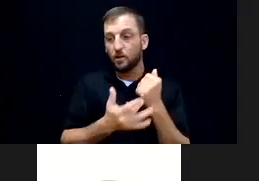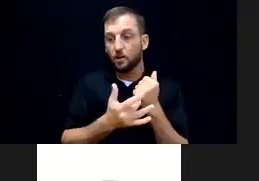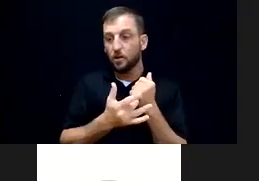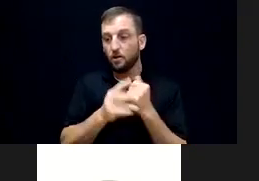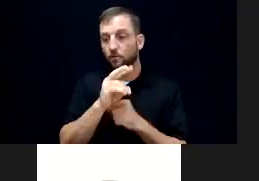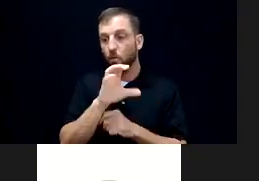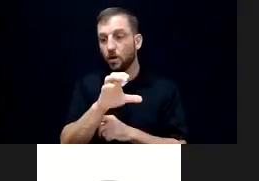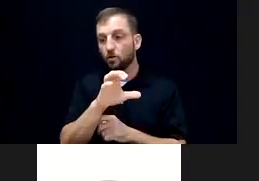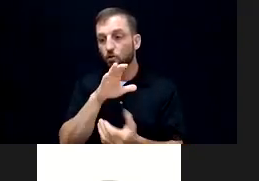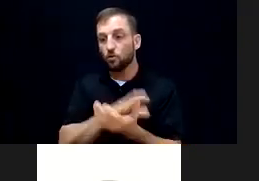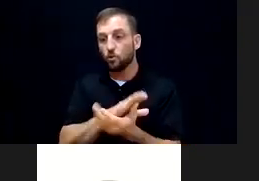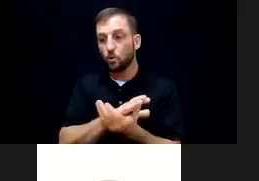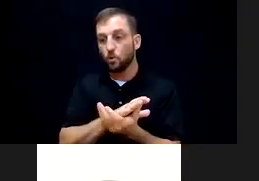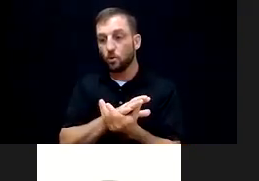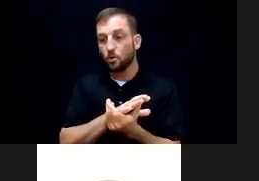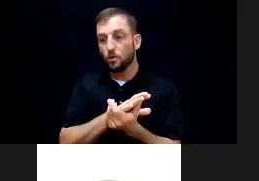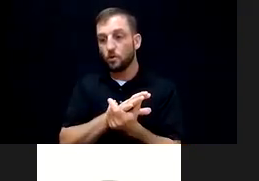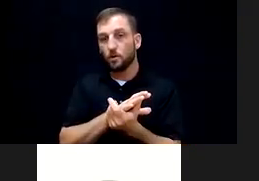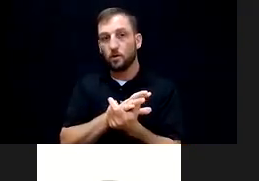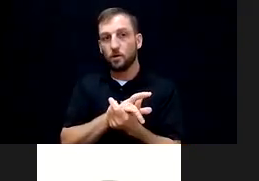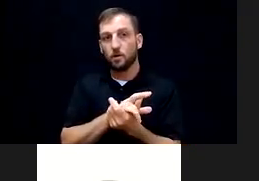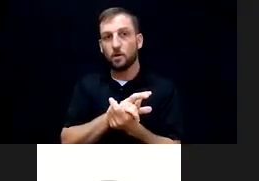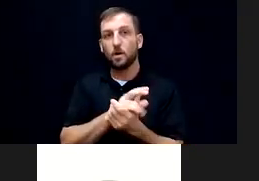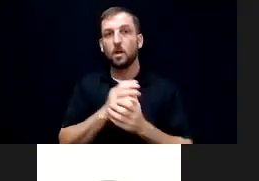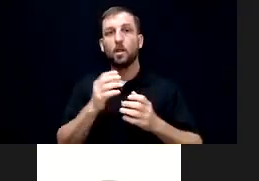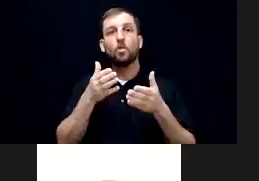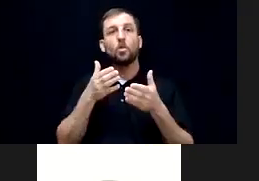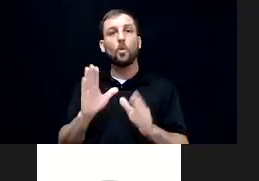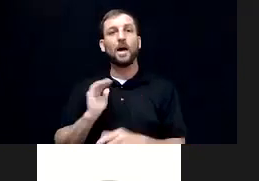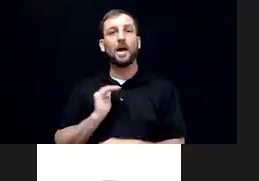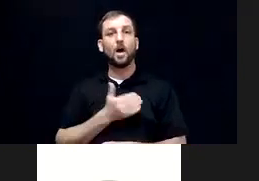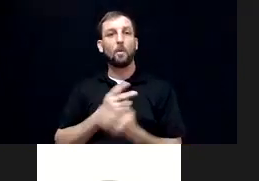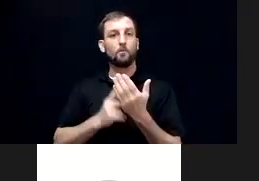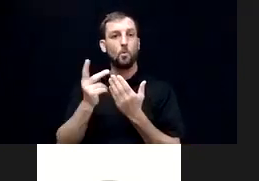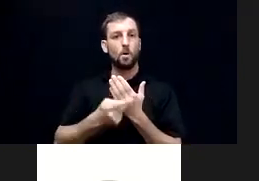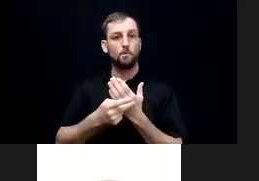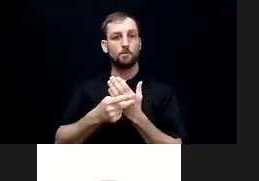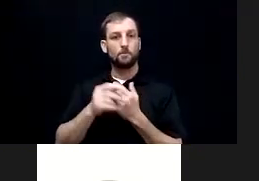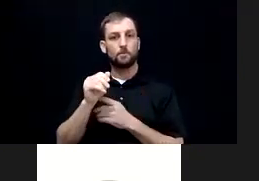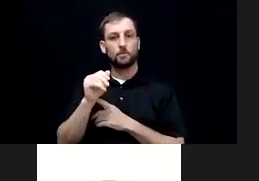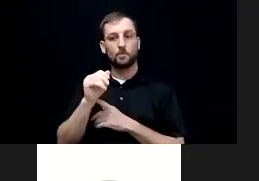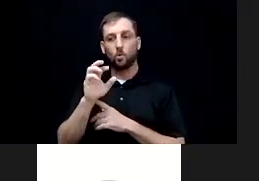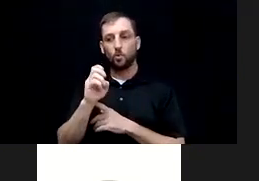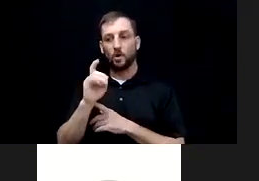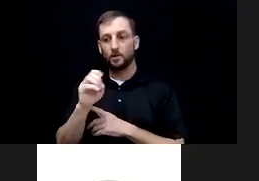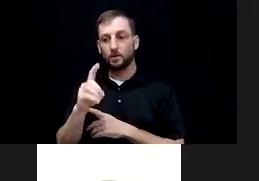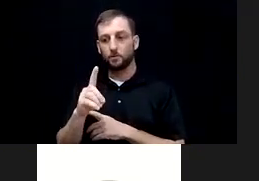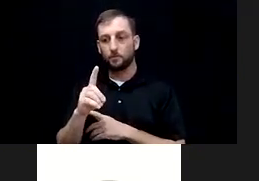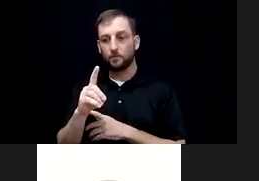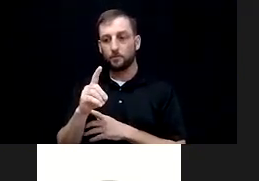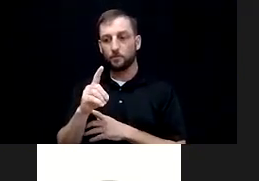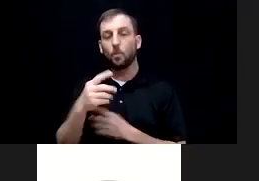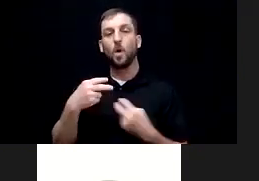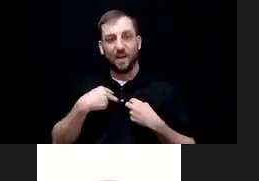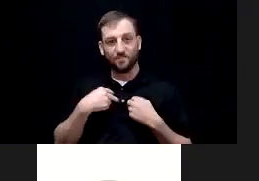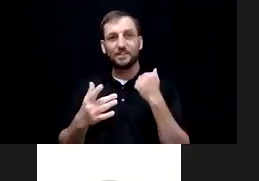our post-secondary program because of the way that our programs are accredited. But we do have the technical piece that